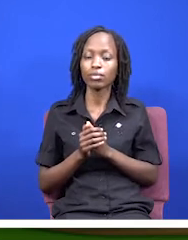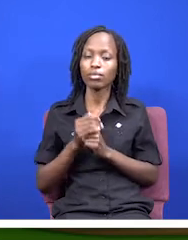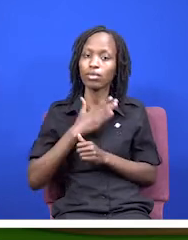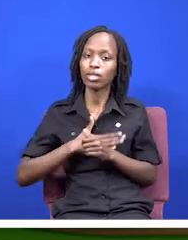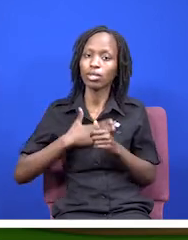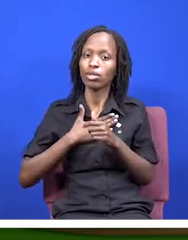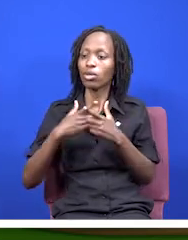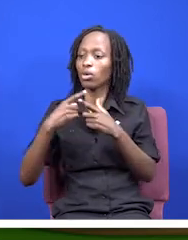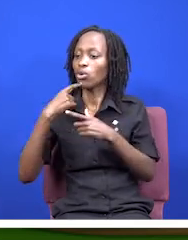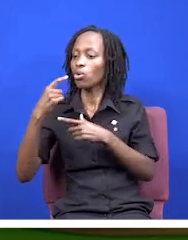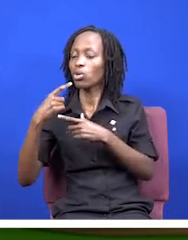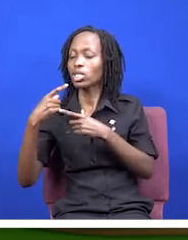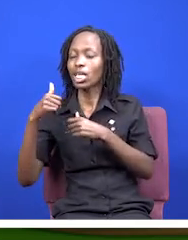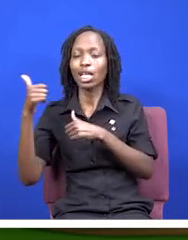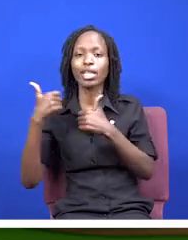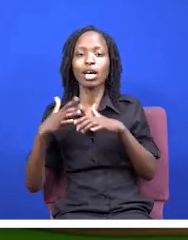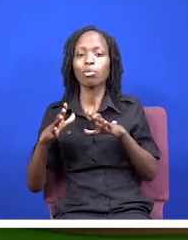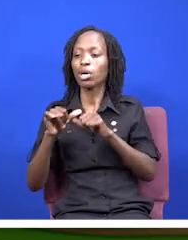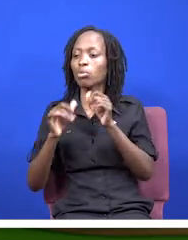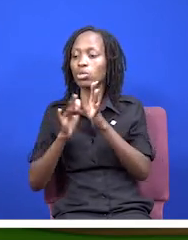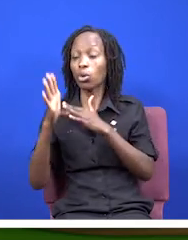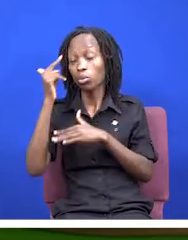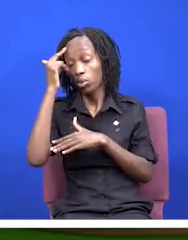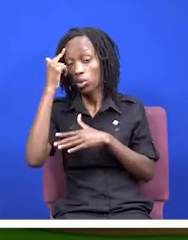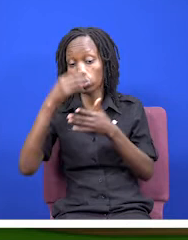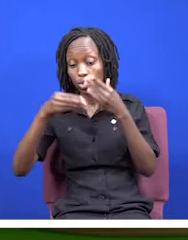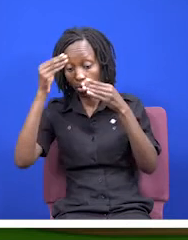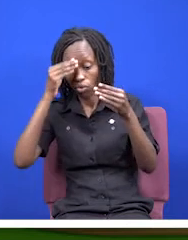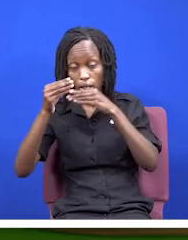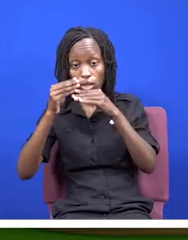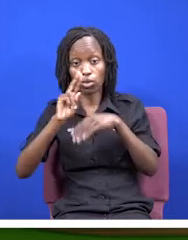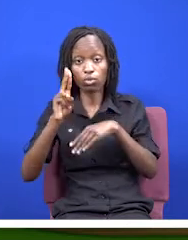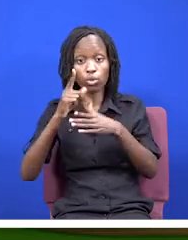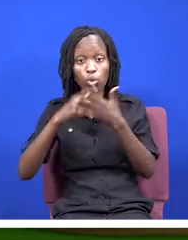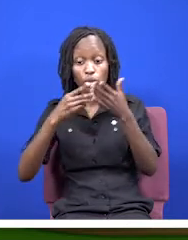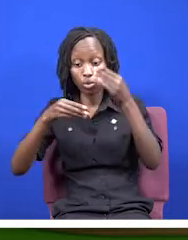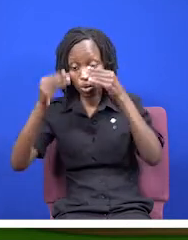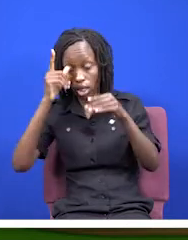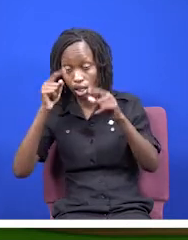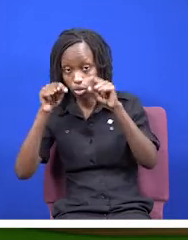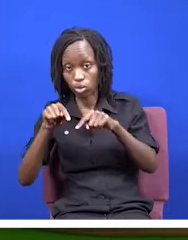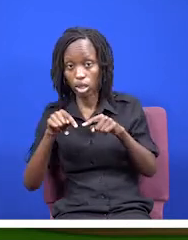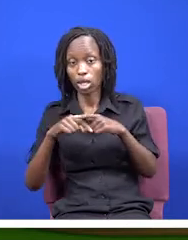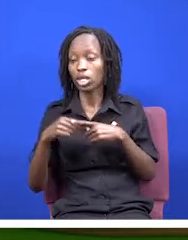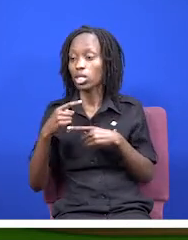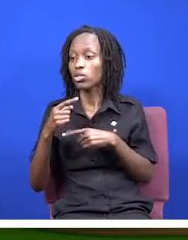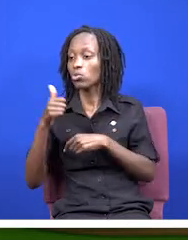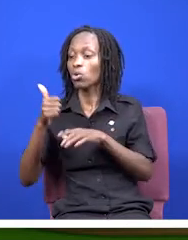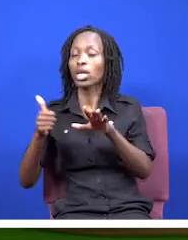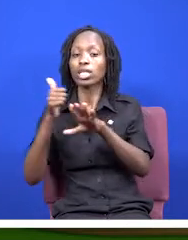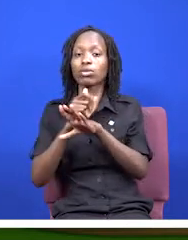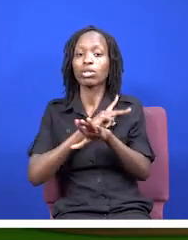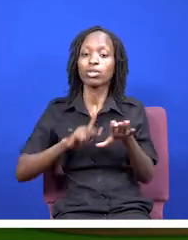Shadi. Please go and tell others about Jesus, because you have learned. You know, you'll be using what you have learned today to